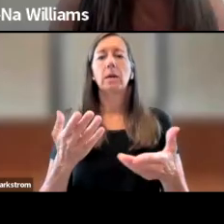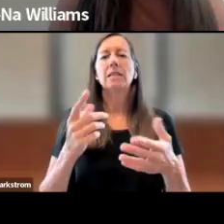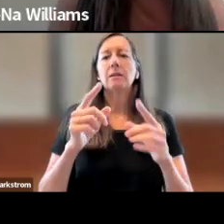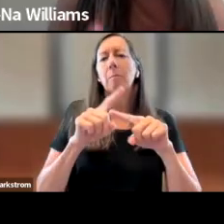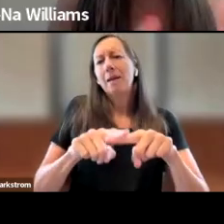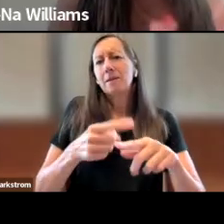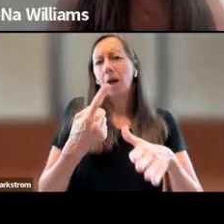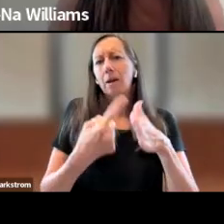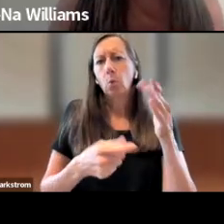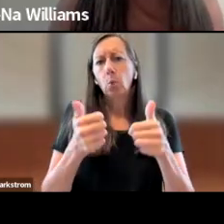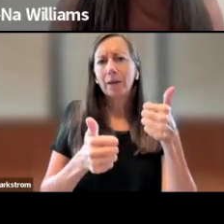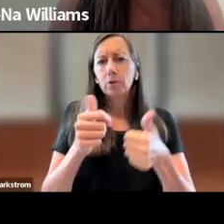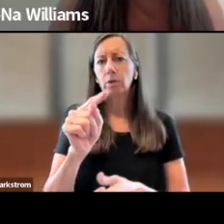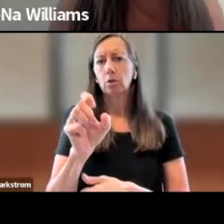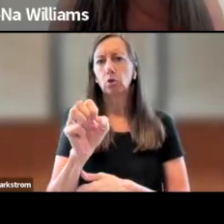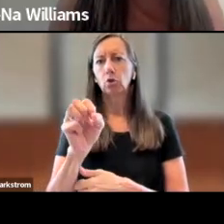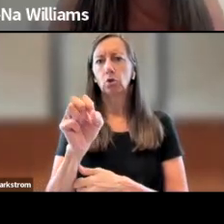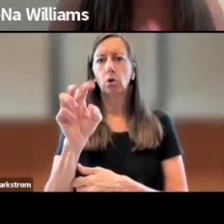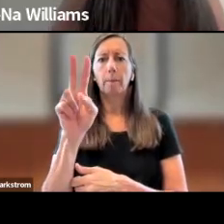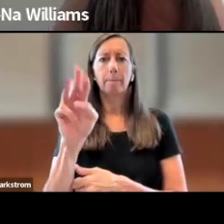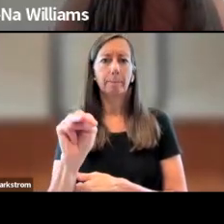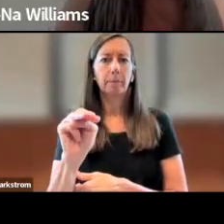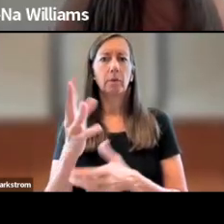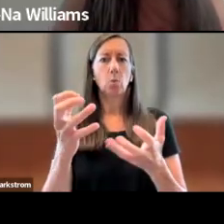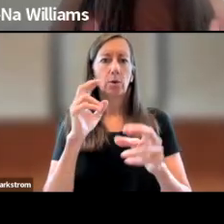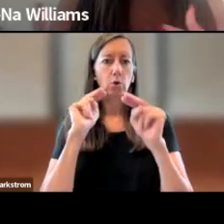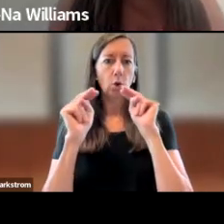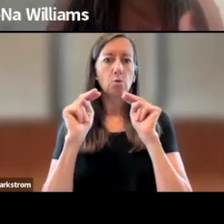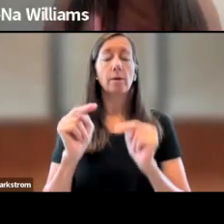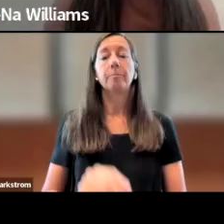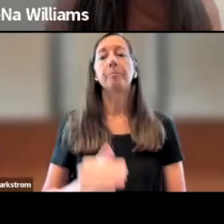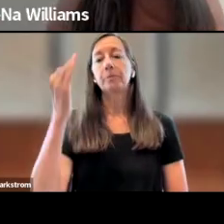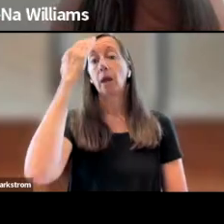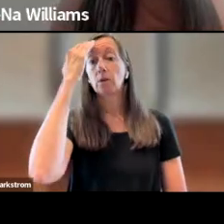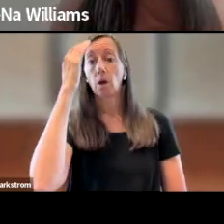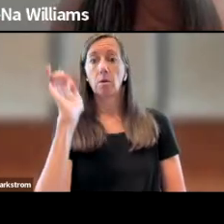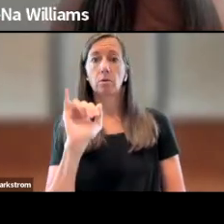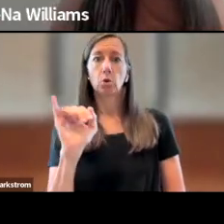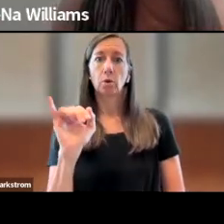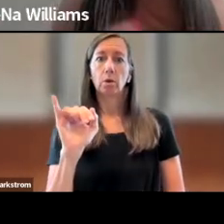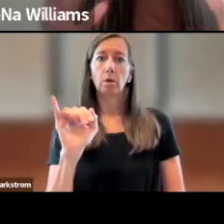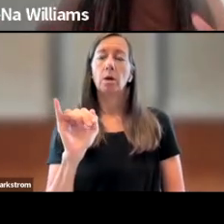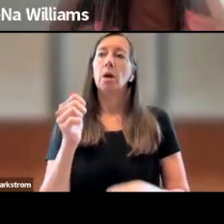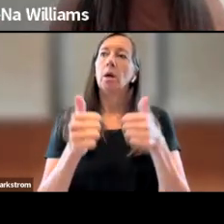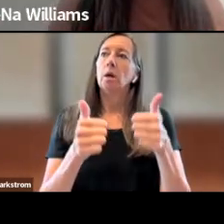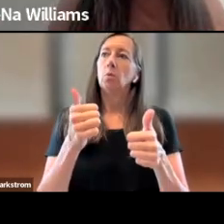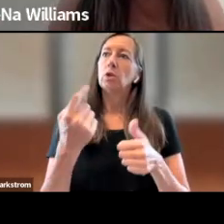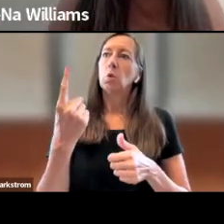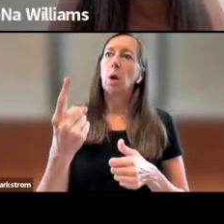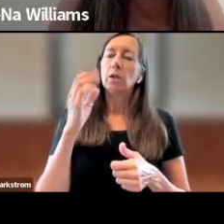Then know the line that you're unwilling to cross and which terms, if not met, you're willing to walk away from.